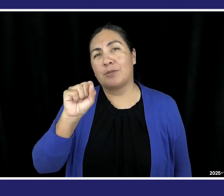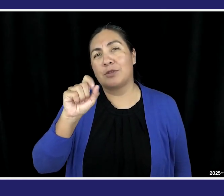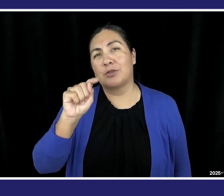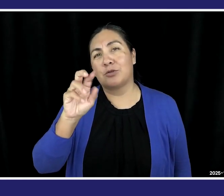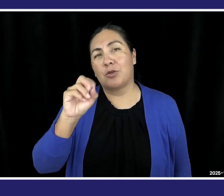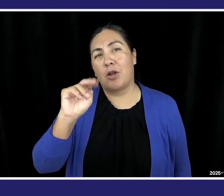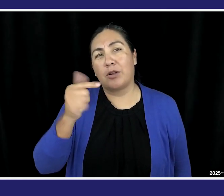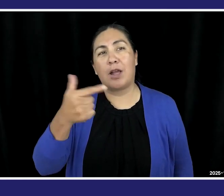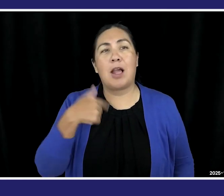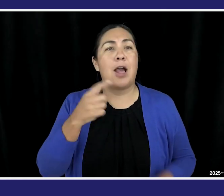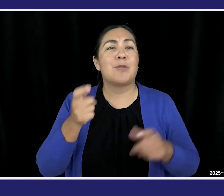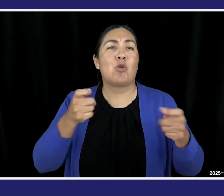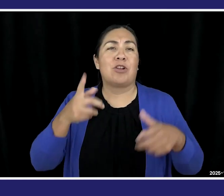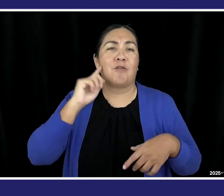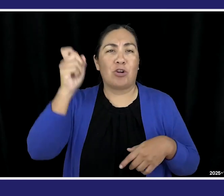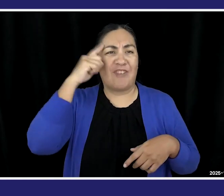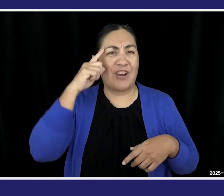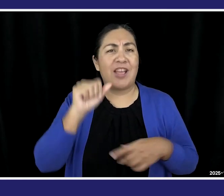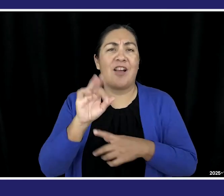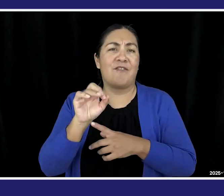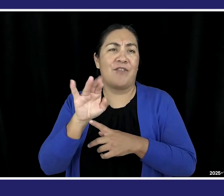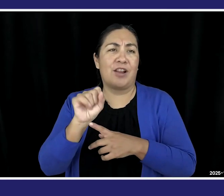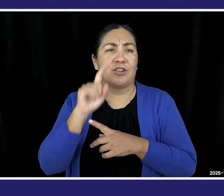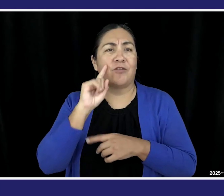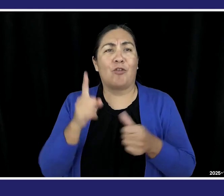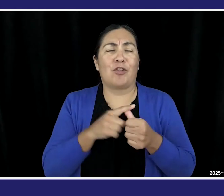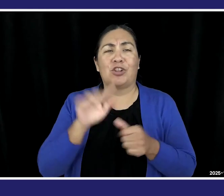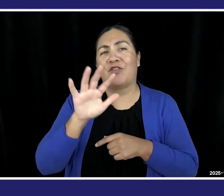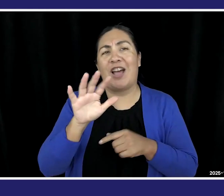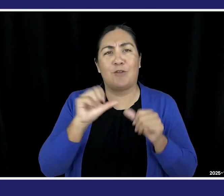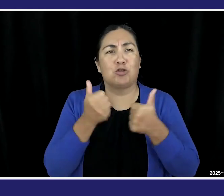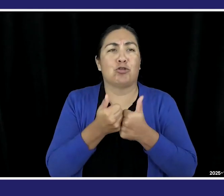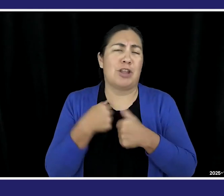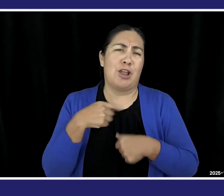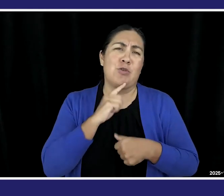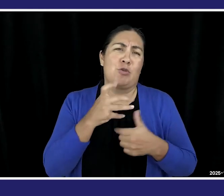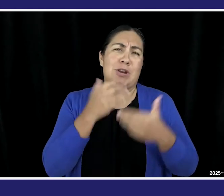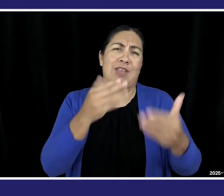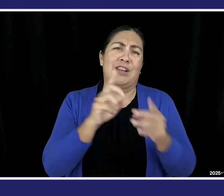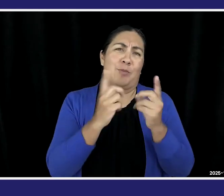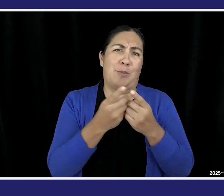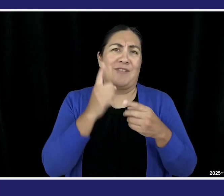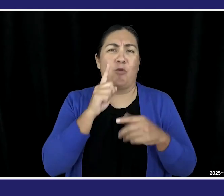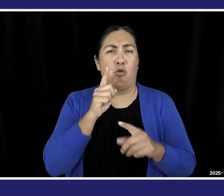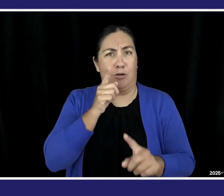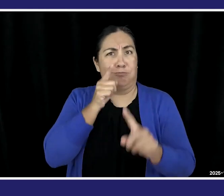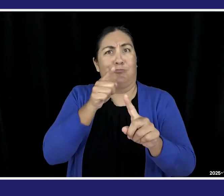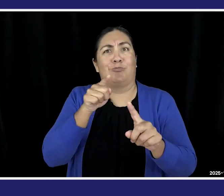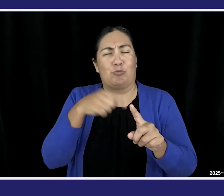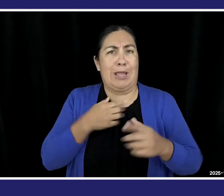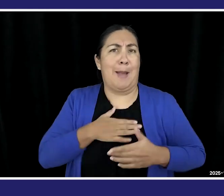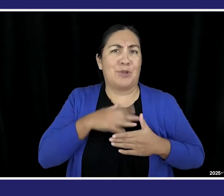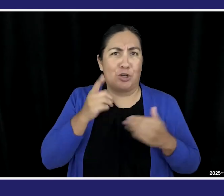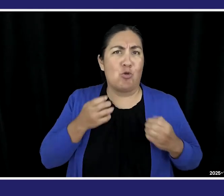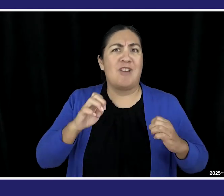Five Association, and really wanted to thank the department for moving in this direction. We really appreciate the effort to